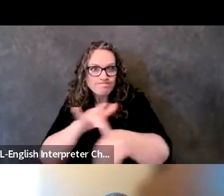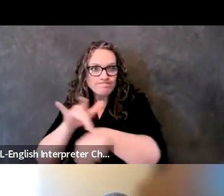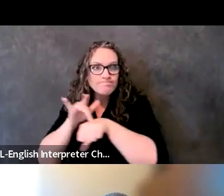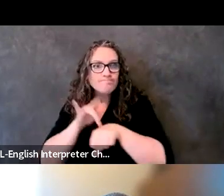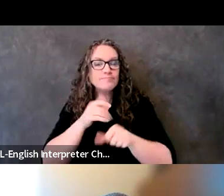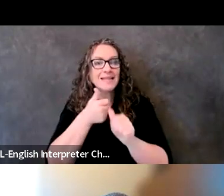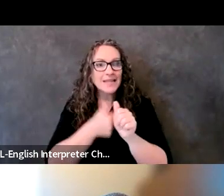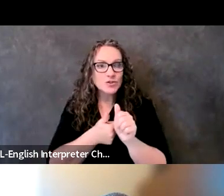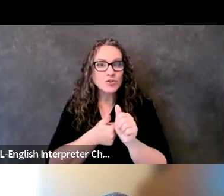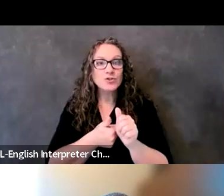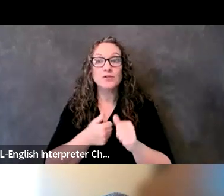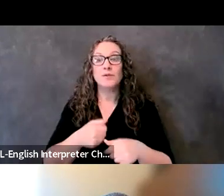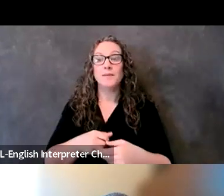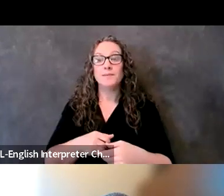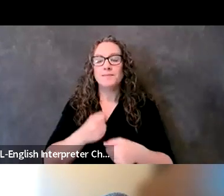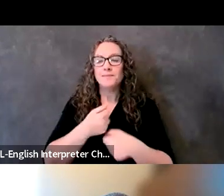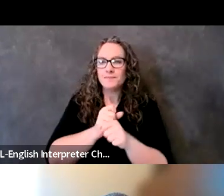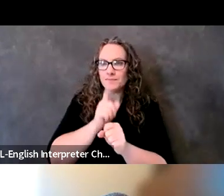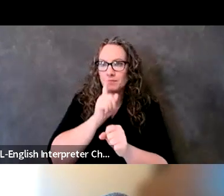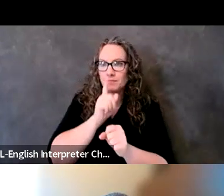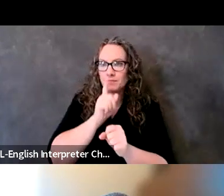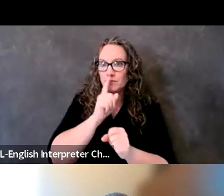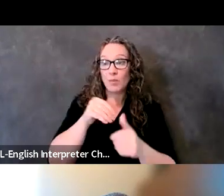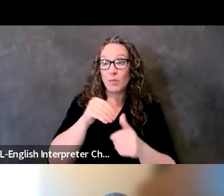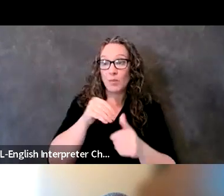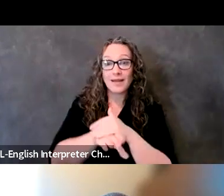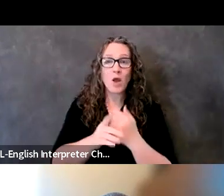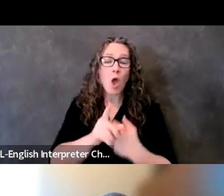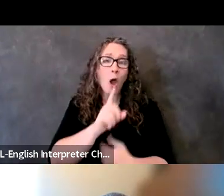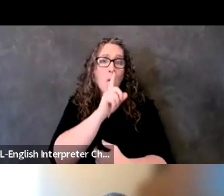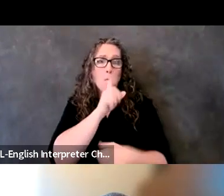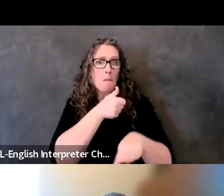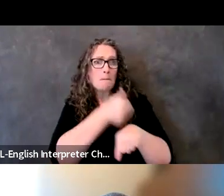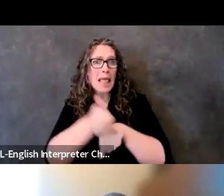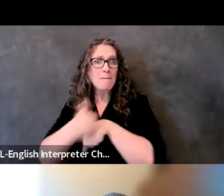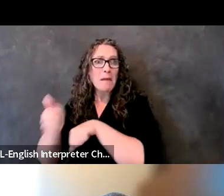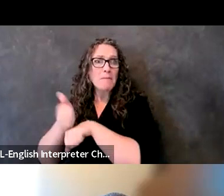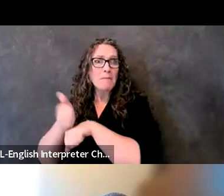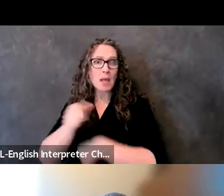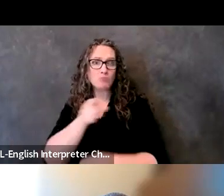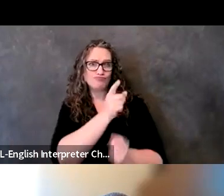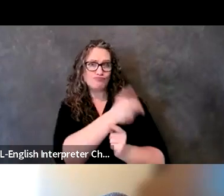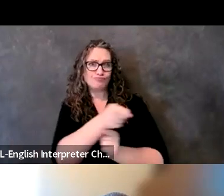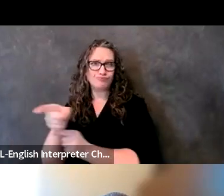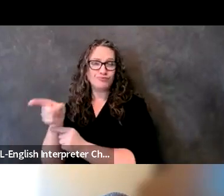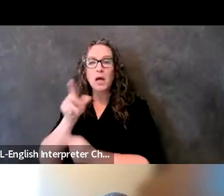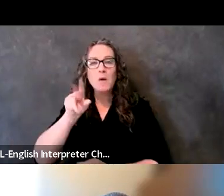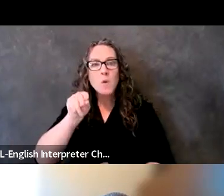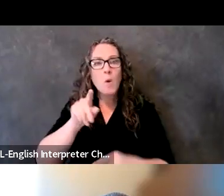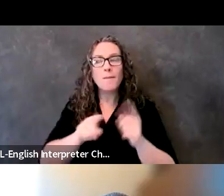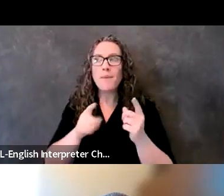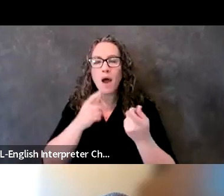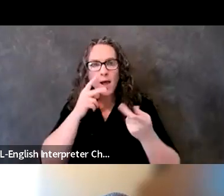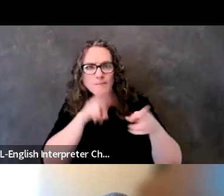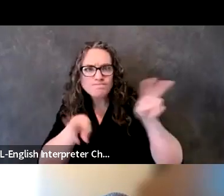and that somebody is able to go through, and not in a blame fashion, but in a collaborative fashion, point out ways to make the